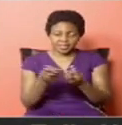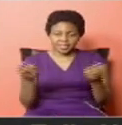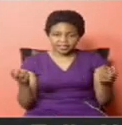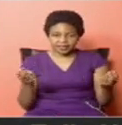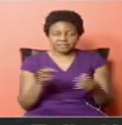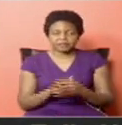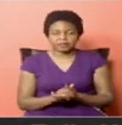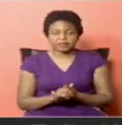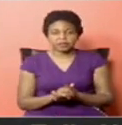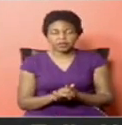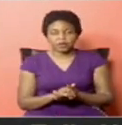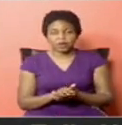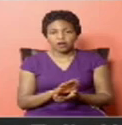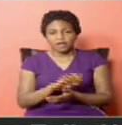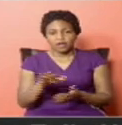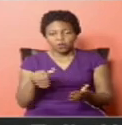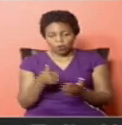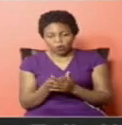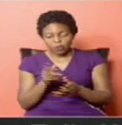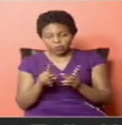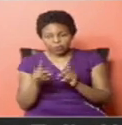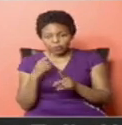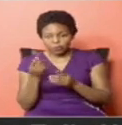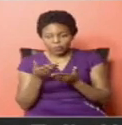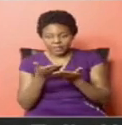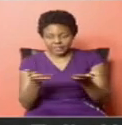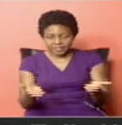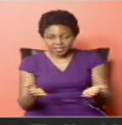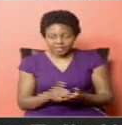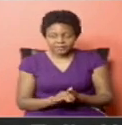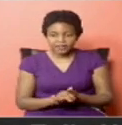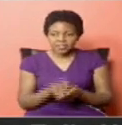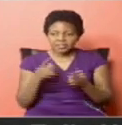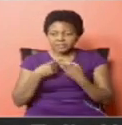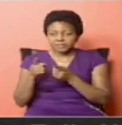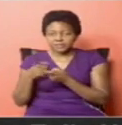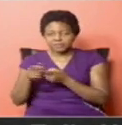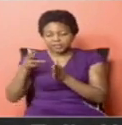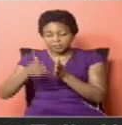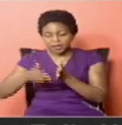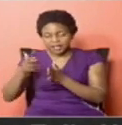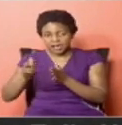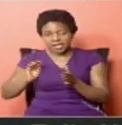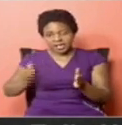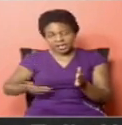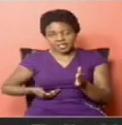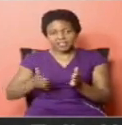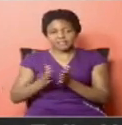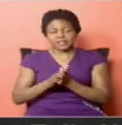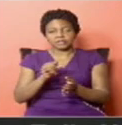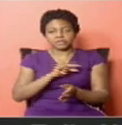distinguished audience and participants on the various media, ladies and gentlemen.